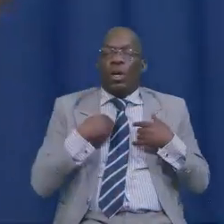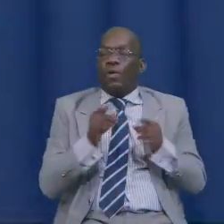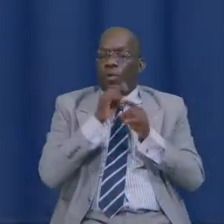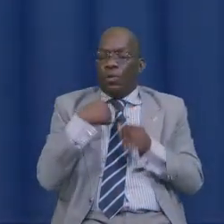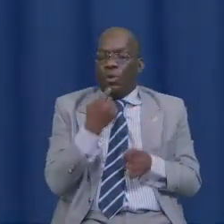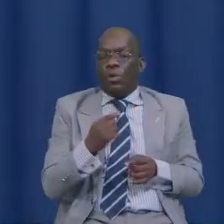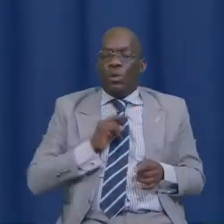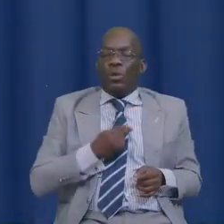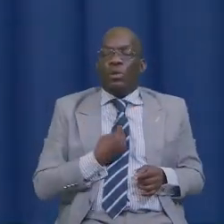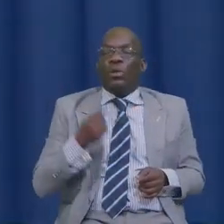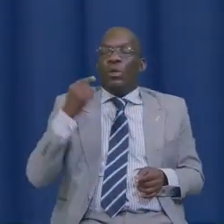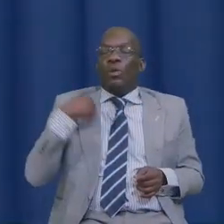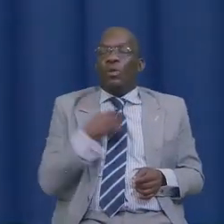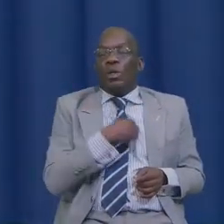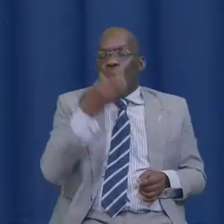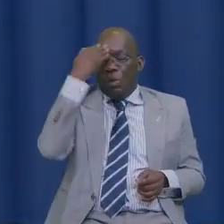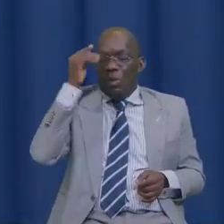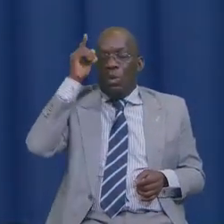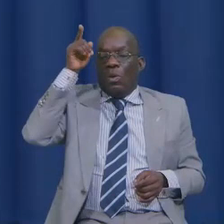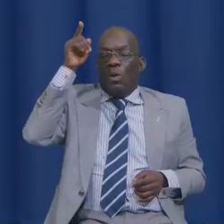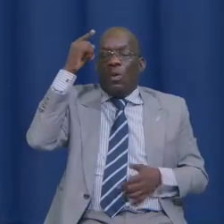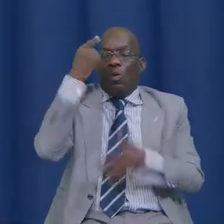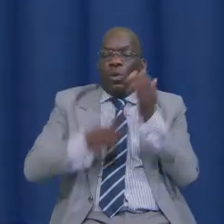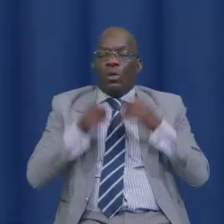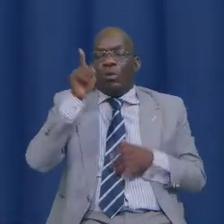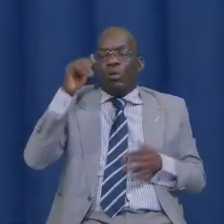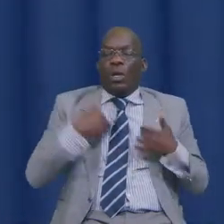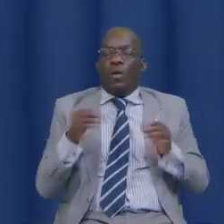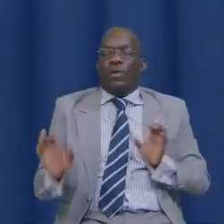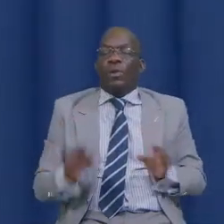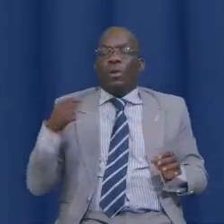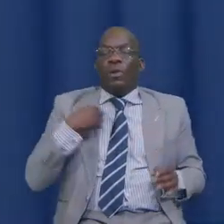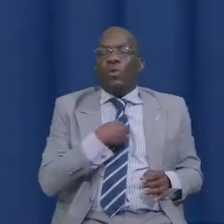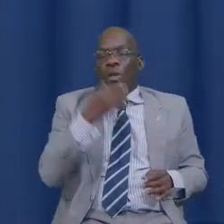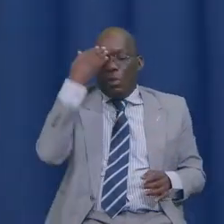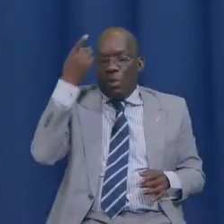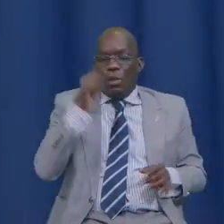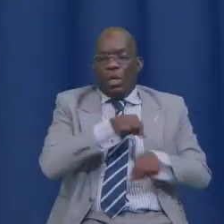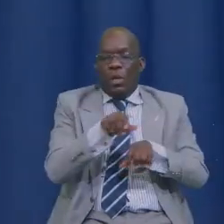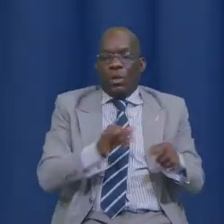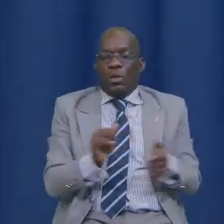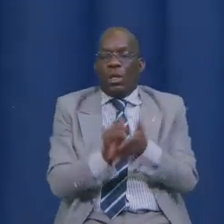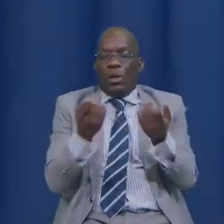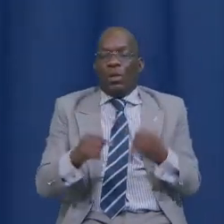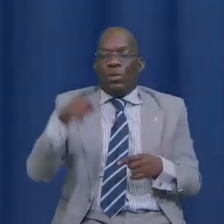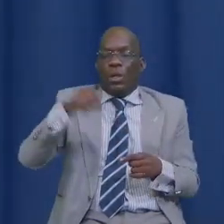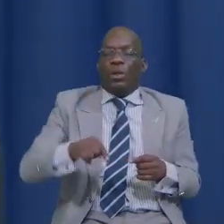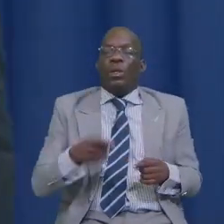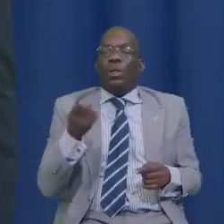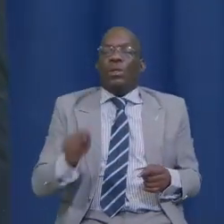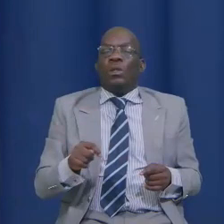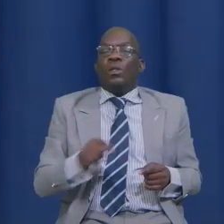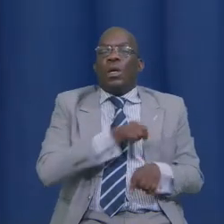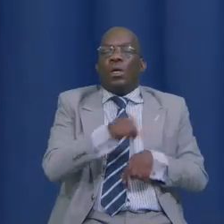you have done. We know the anointing that comes now, the authority that comes now